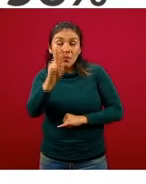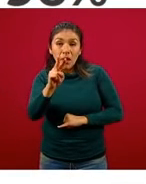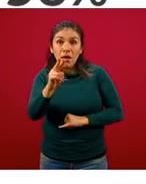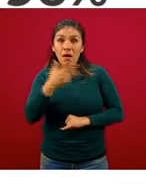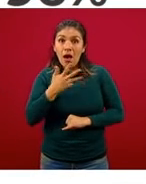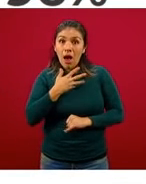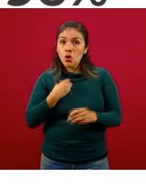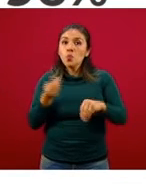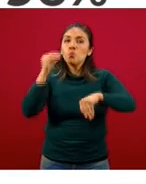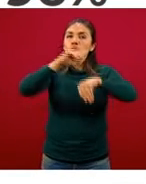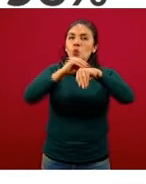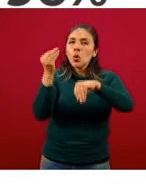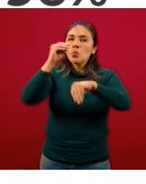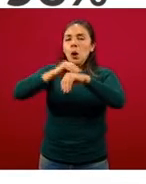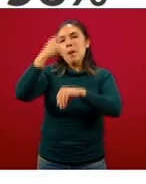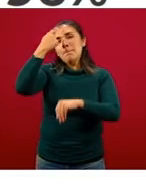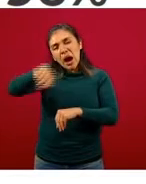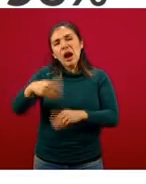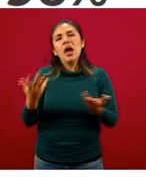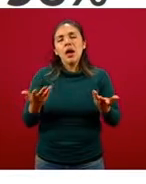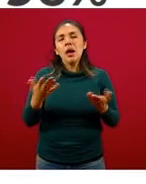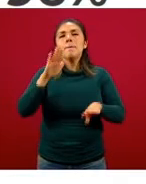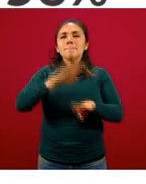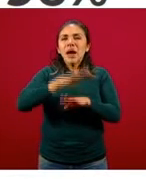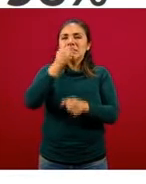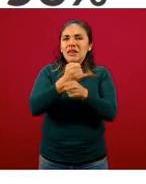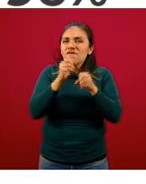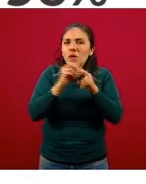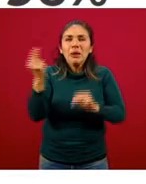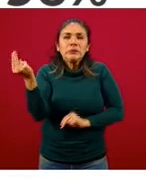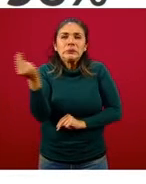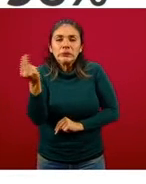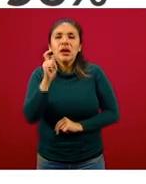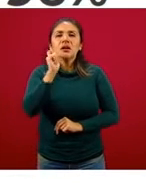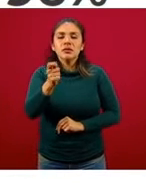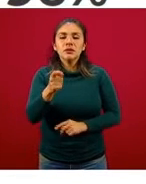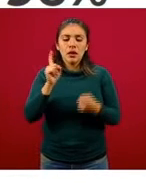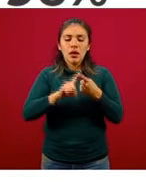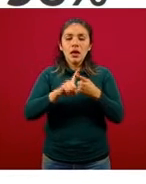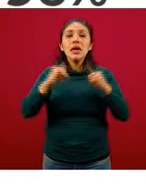quite a few weeks ago, has had interactions with